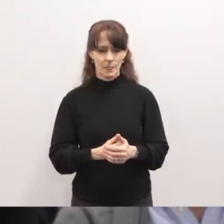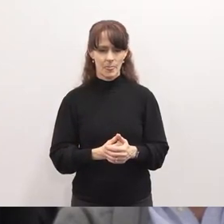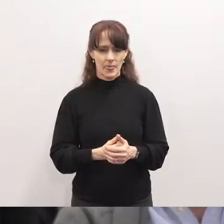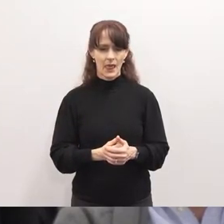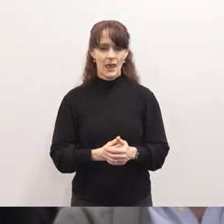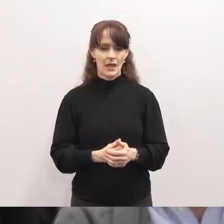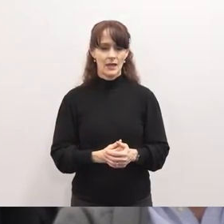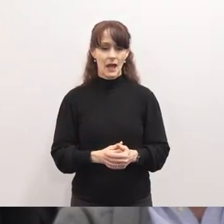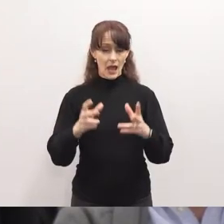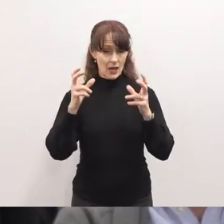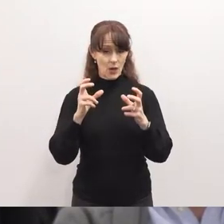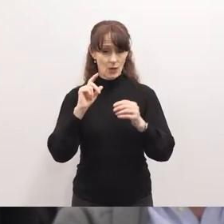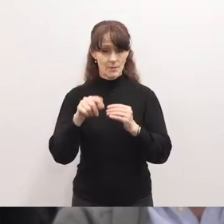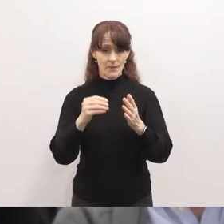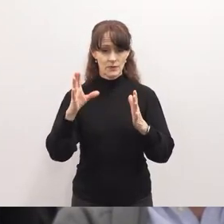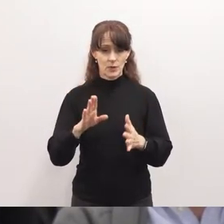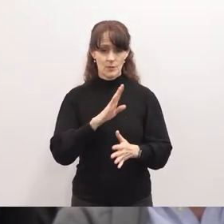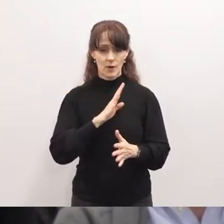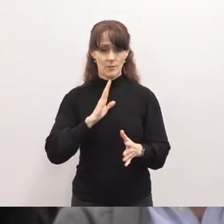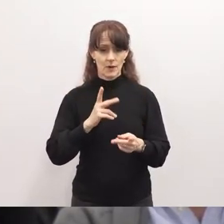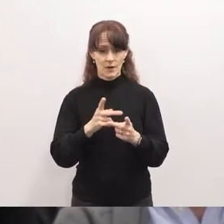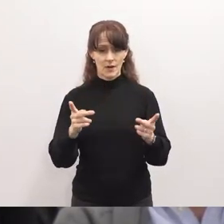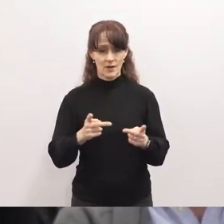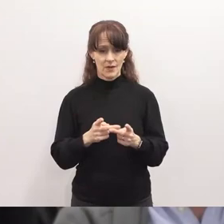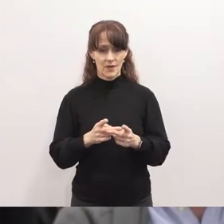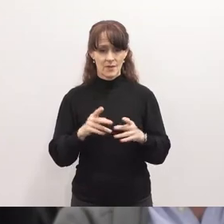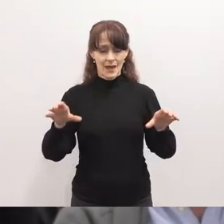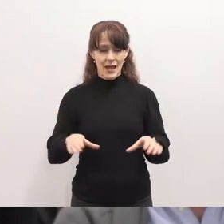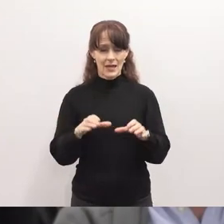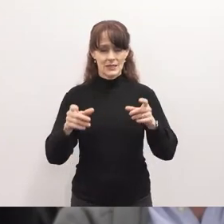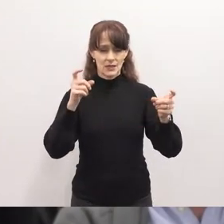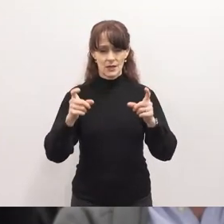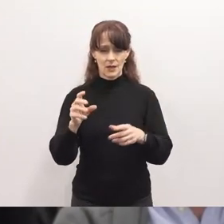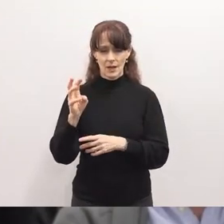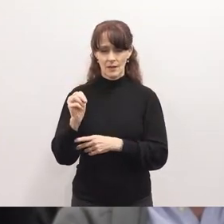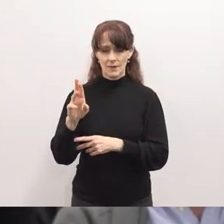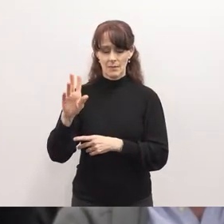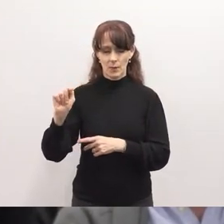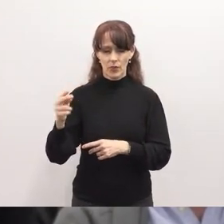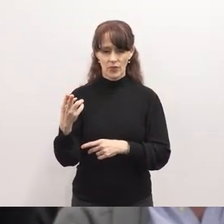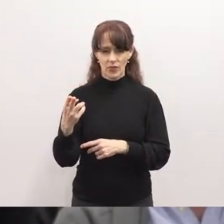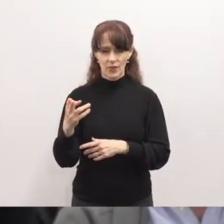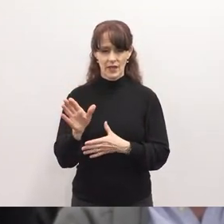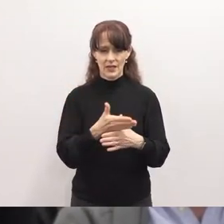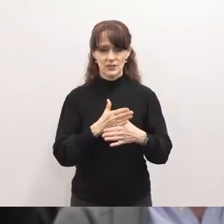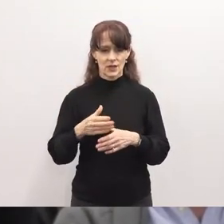I heard about the student board member position from my activities director, Mr. Booth. He had